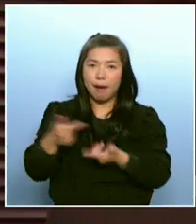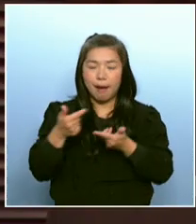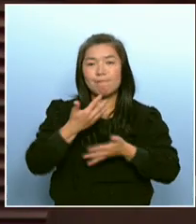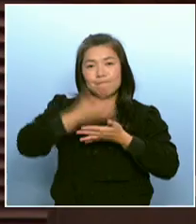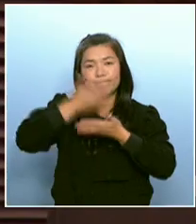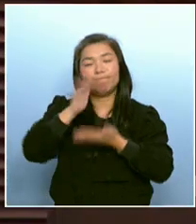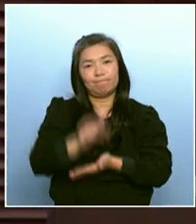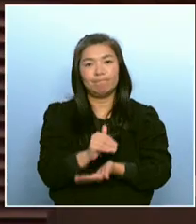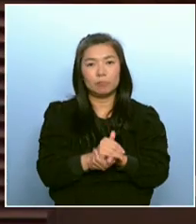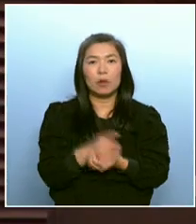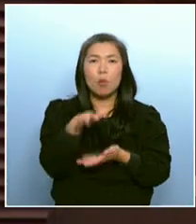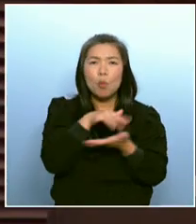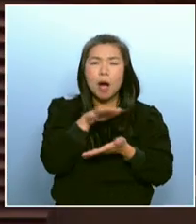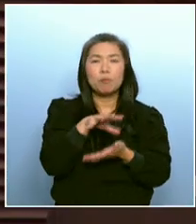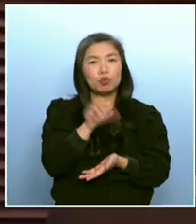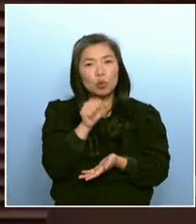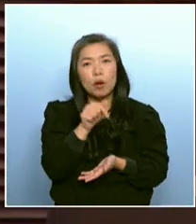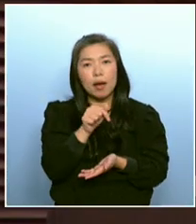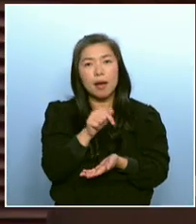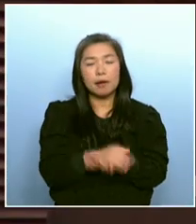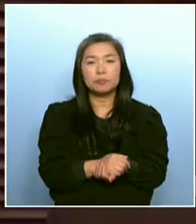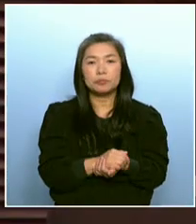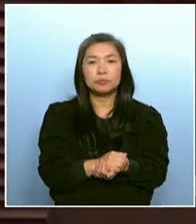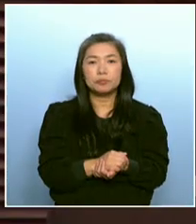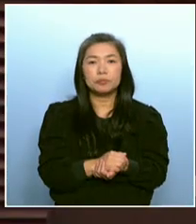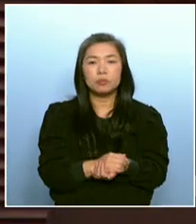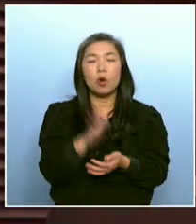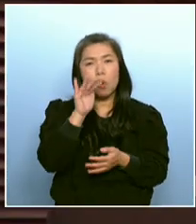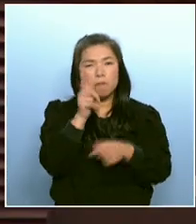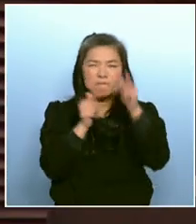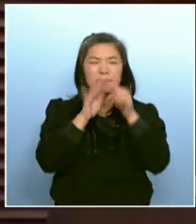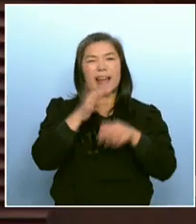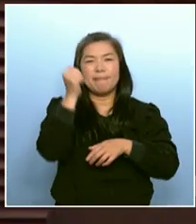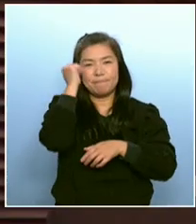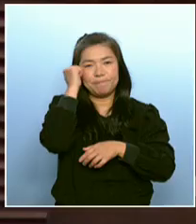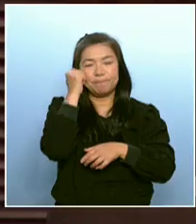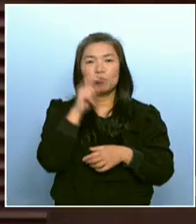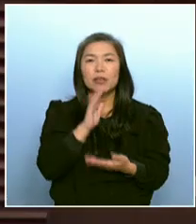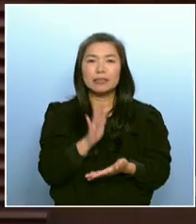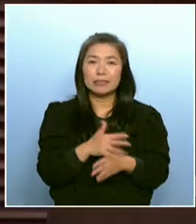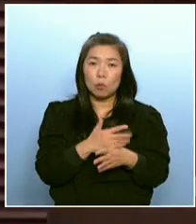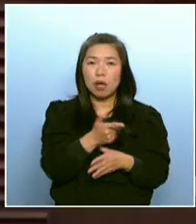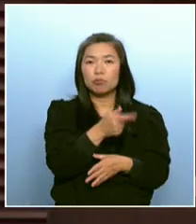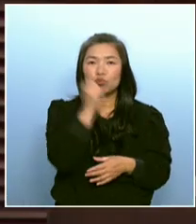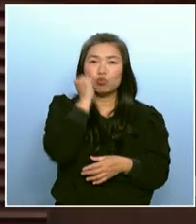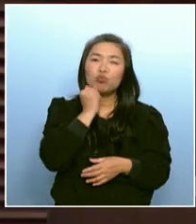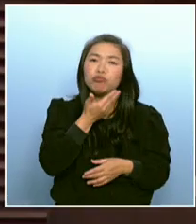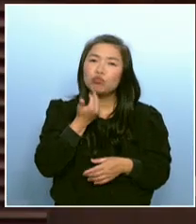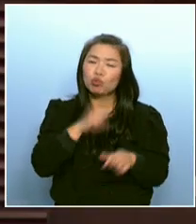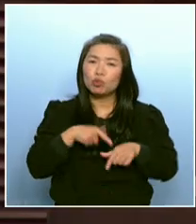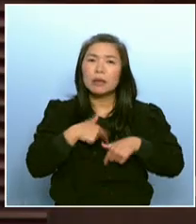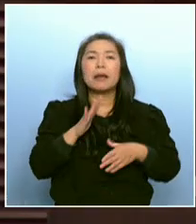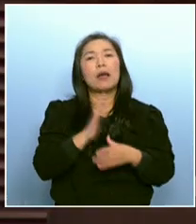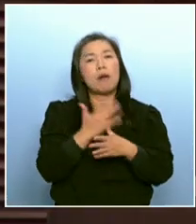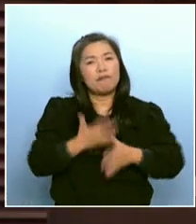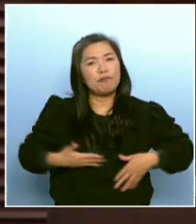between each other. So we will continue to build community facilities. As for the point about mixed service model, this is a